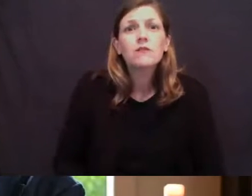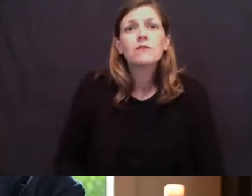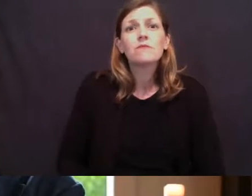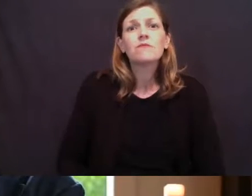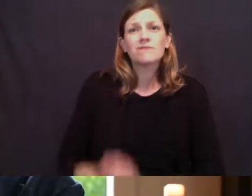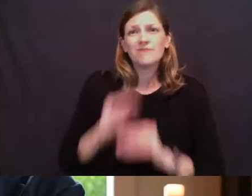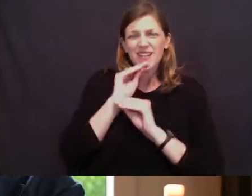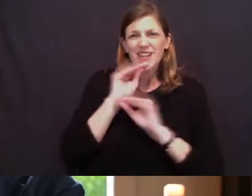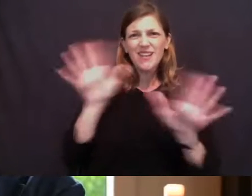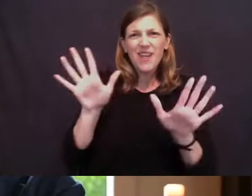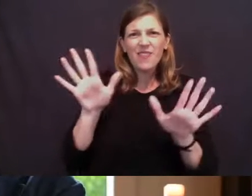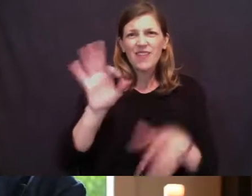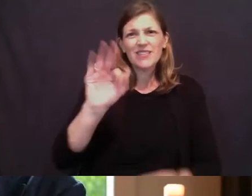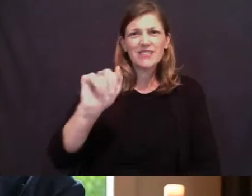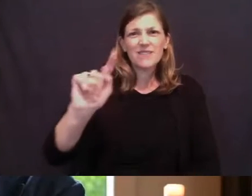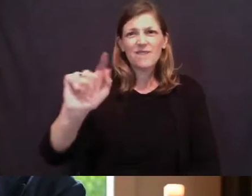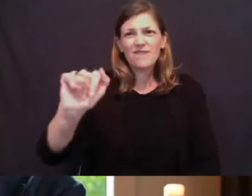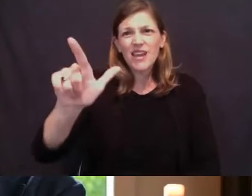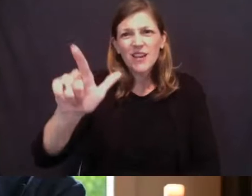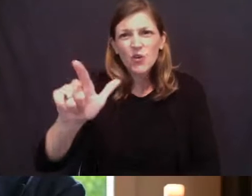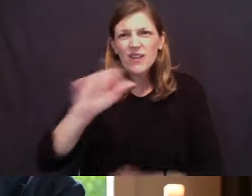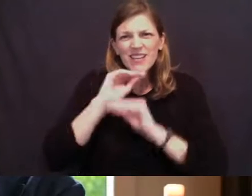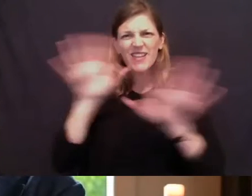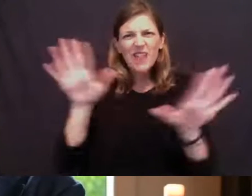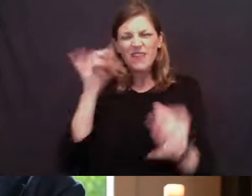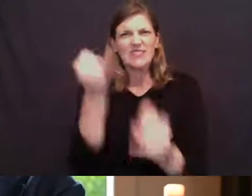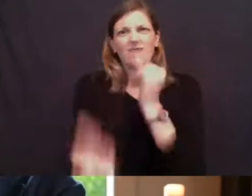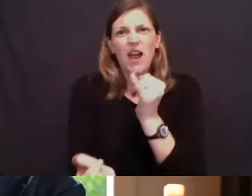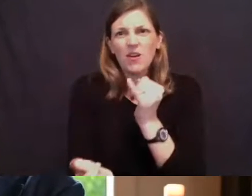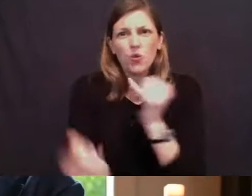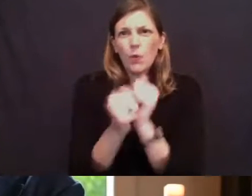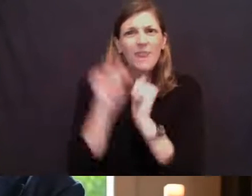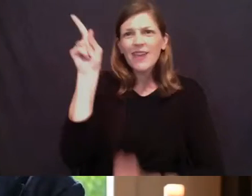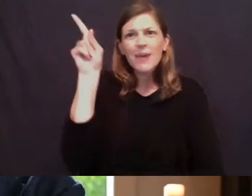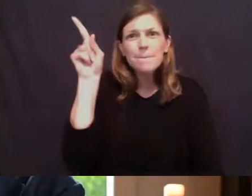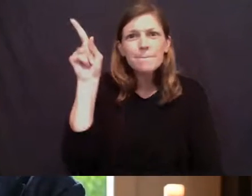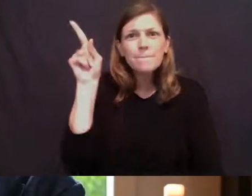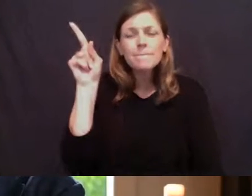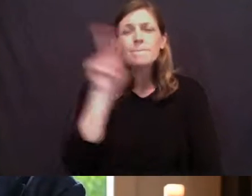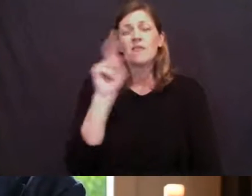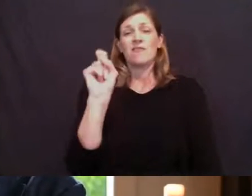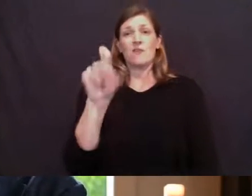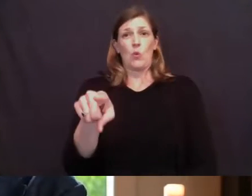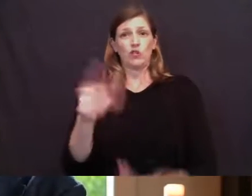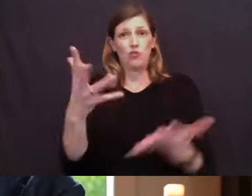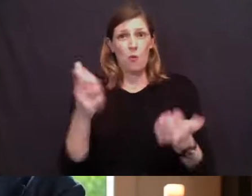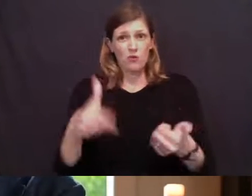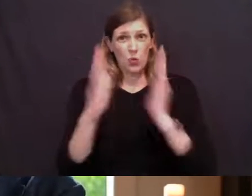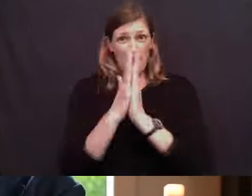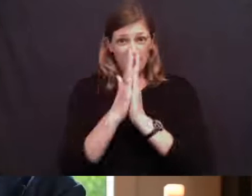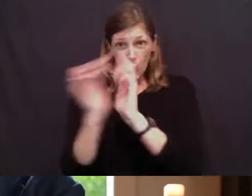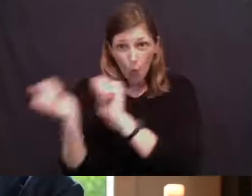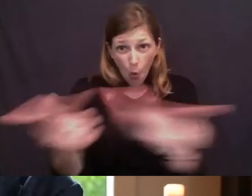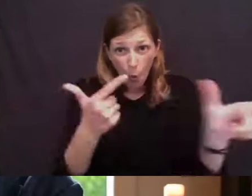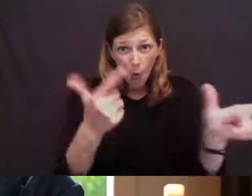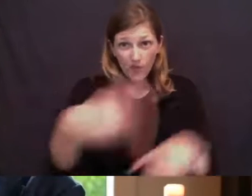Nothing is fatal. Nothing is final with him. And the question I want to ask all of you is